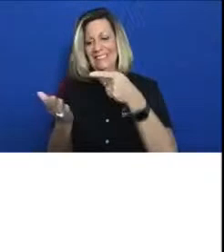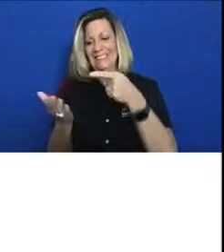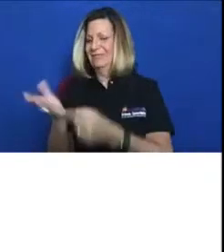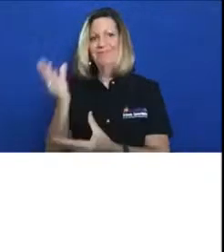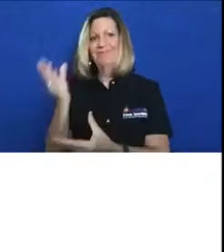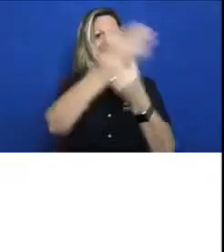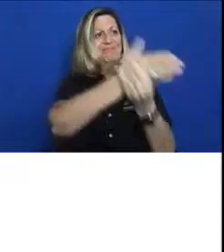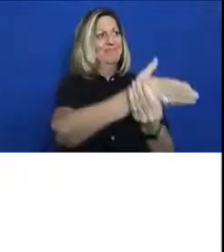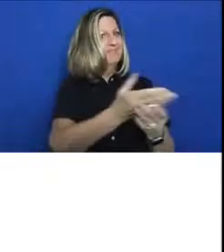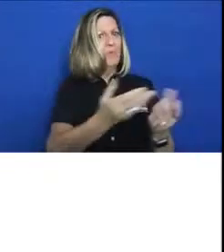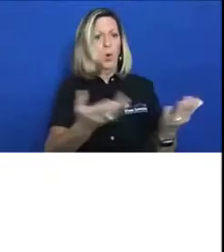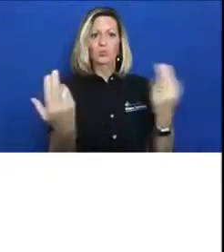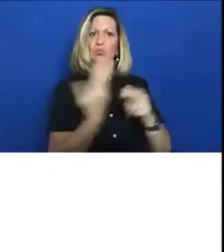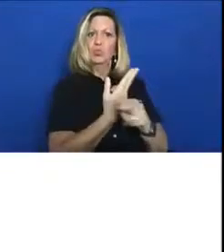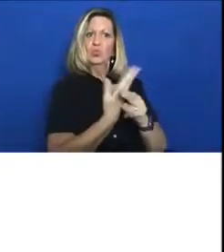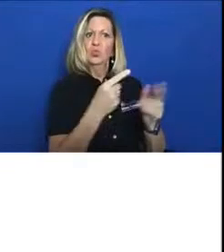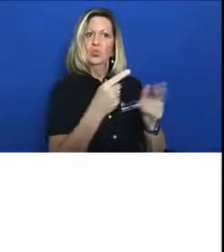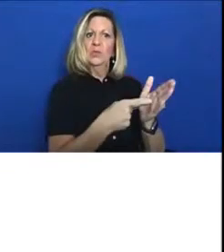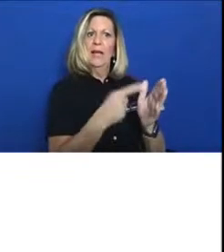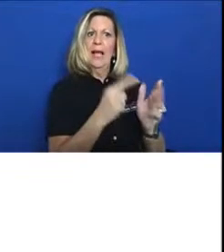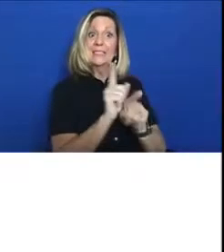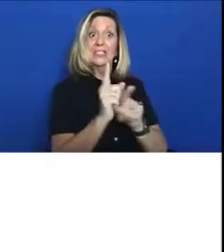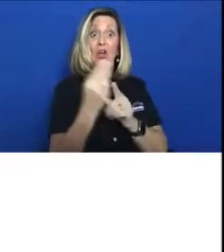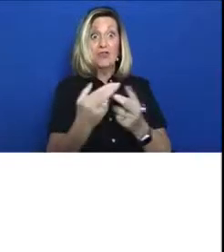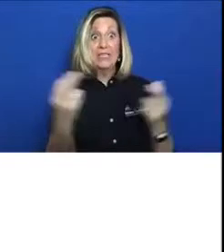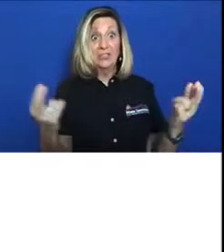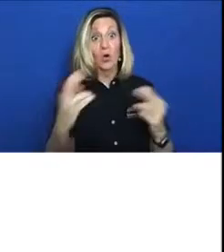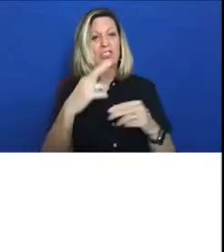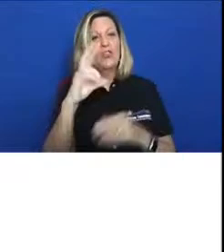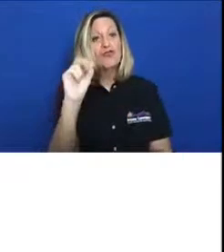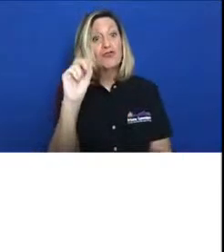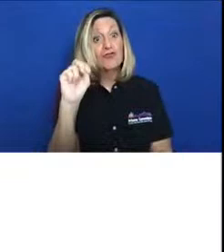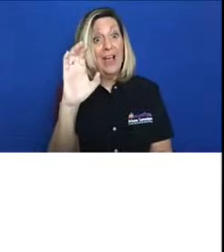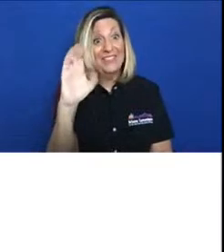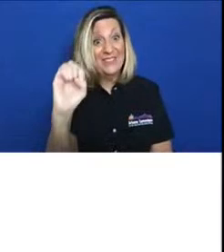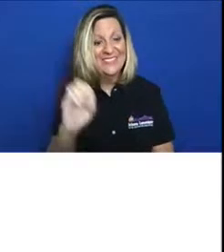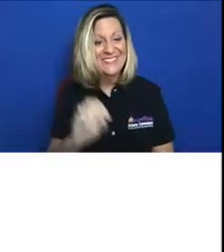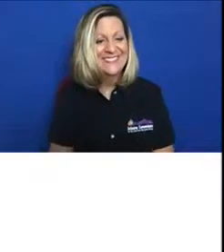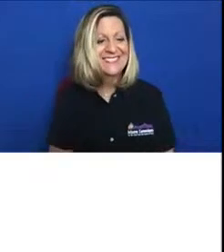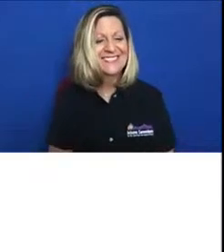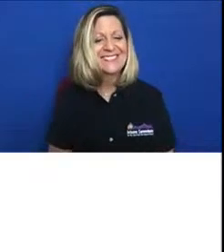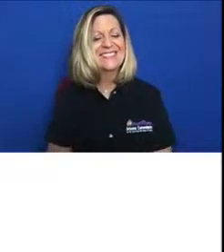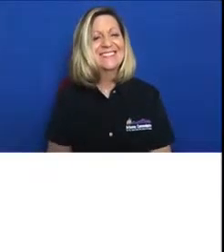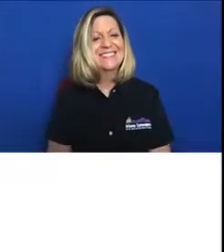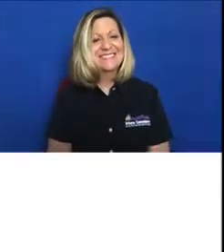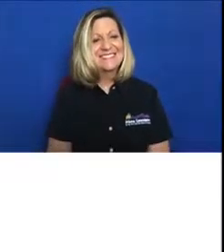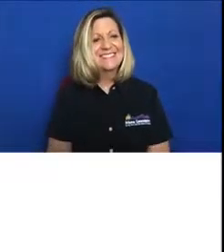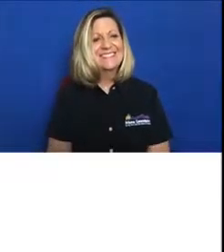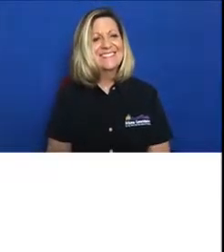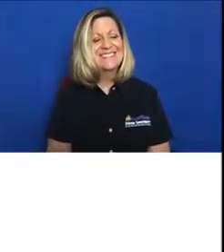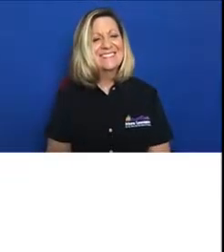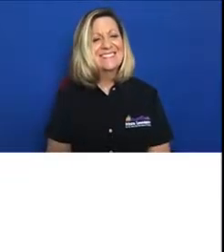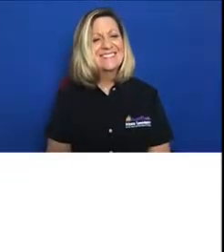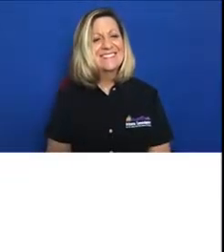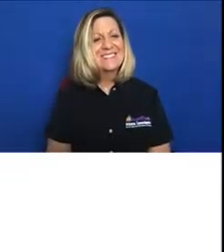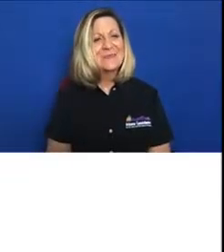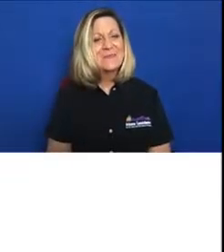The guide is also printable, so they can have that as a ready resource.